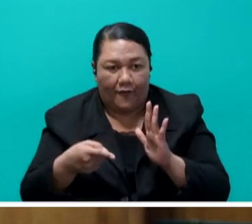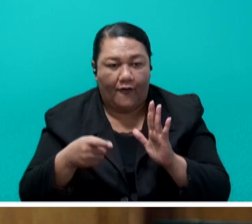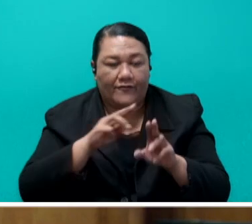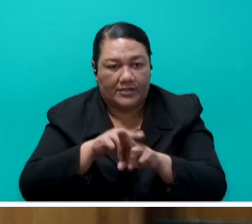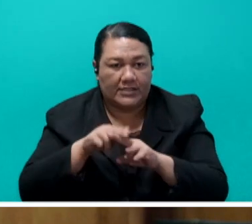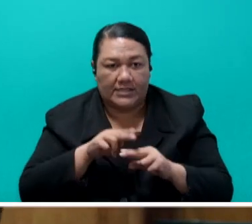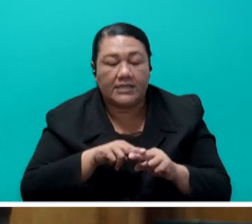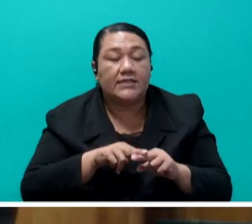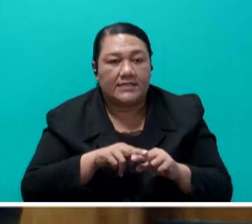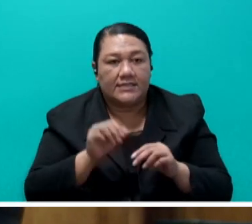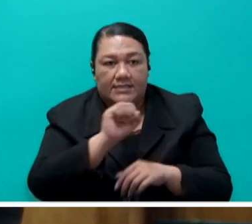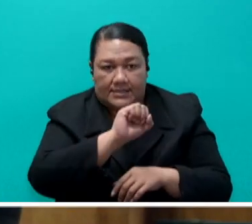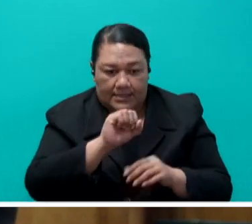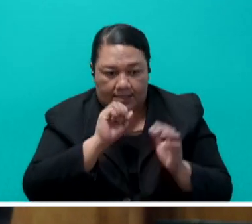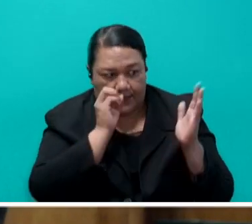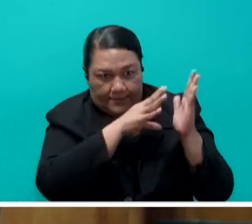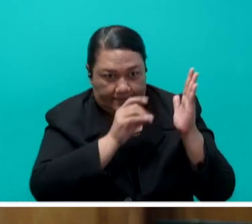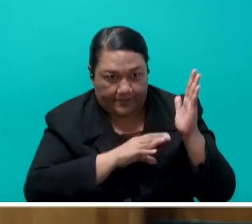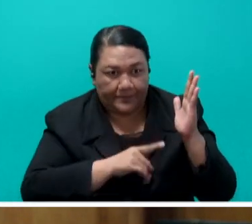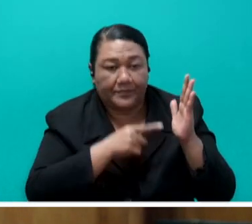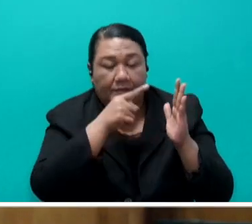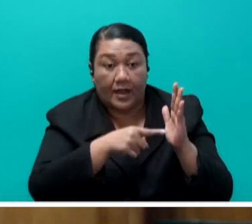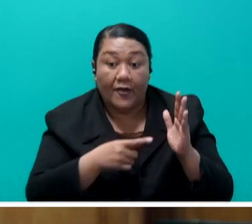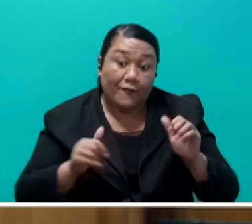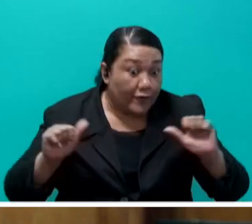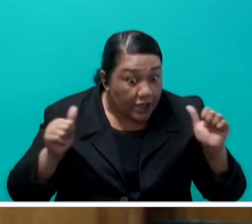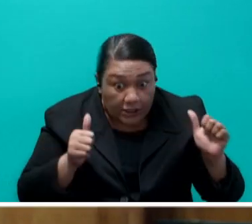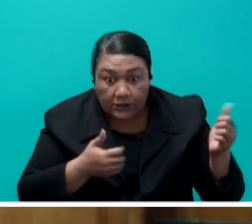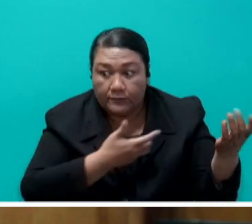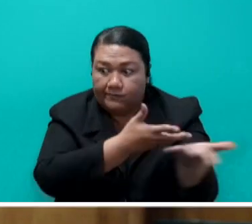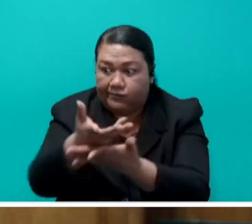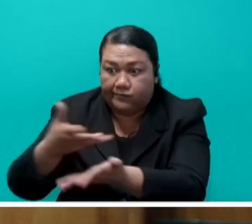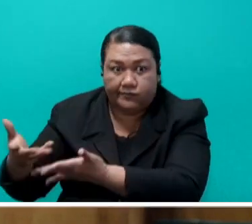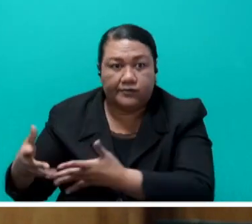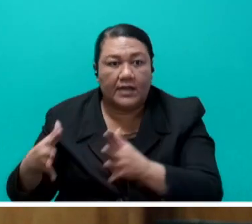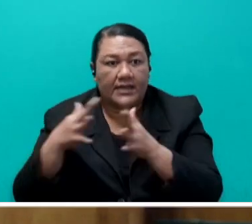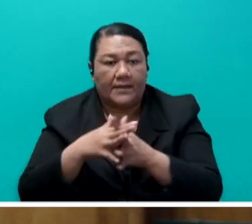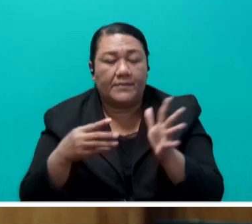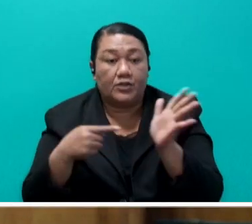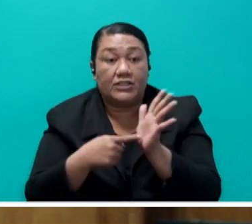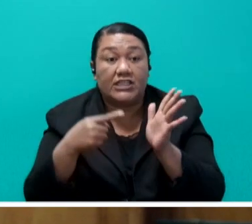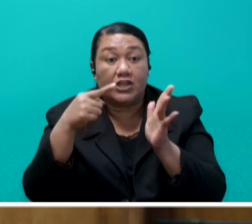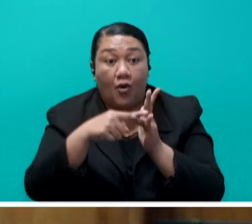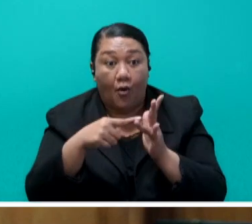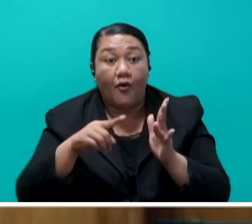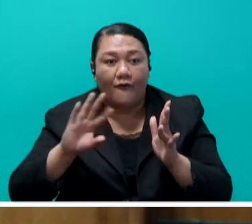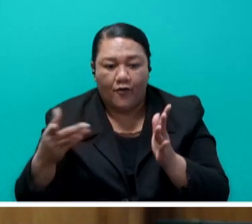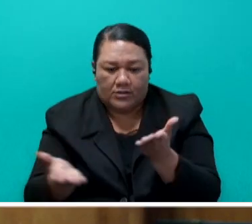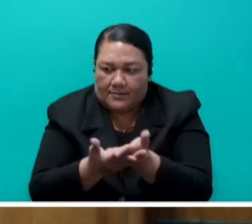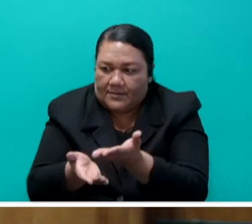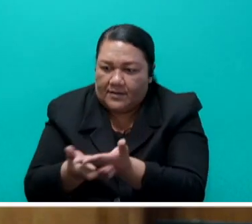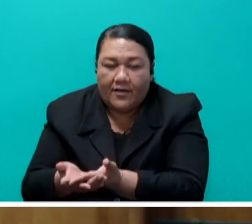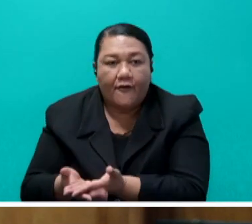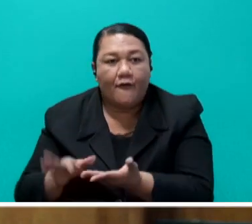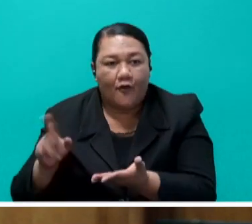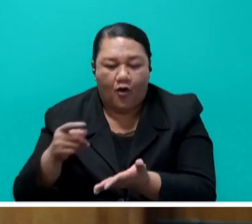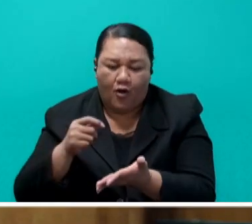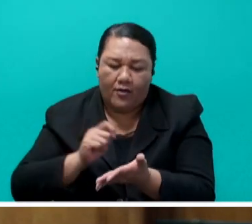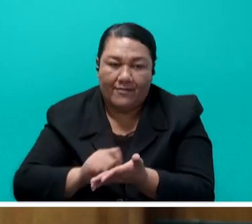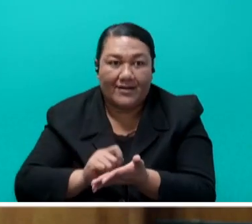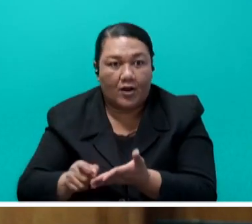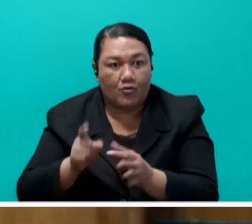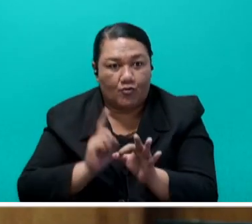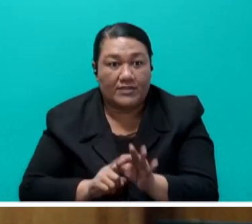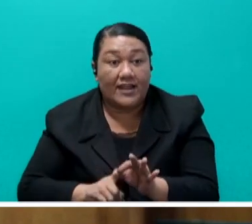these reports were compiled, they were circulated to all WTO members for submission of written questions. Fiji then had